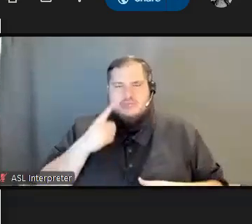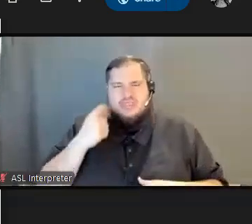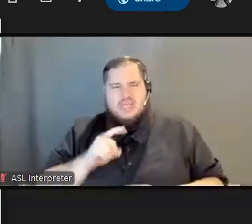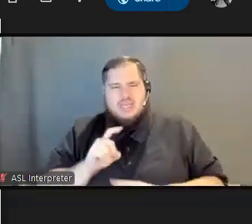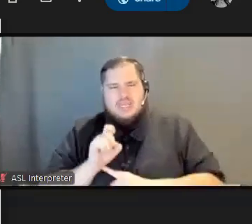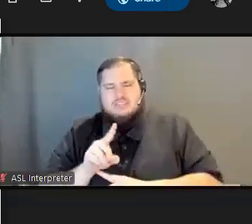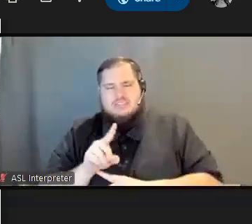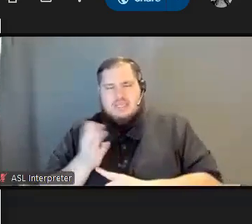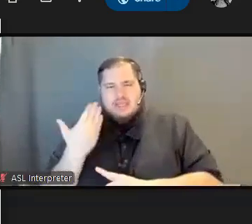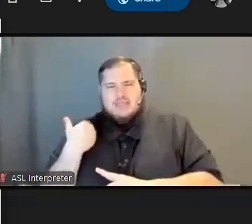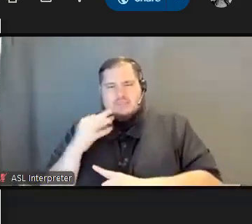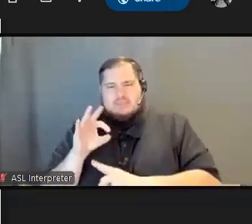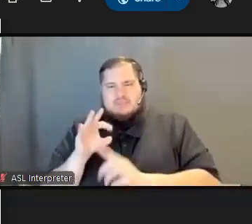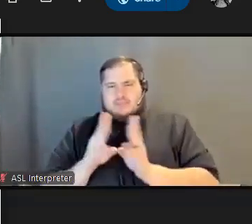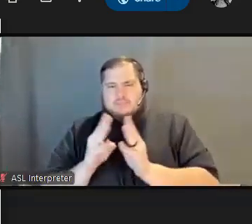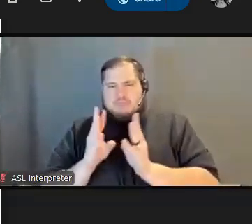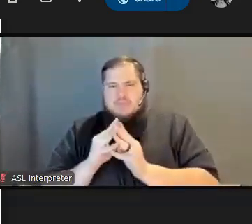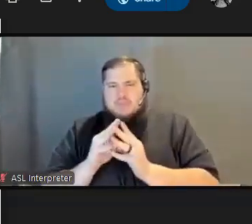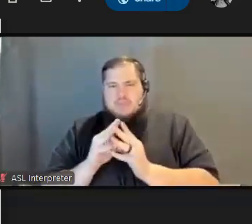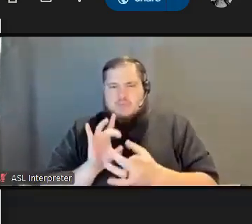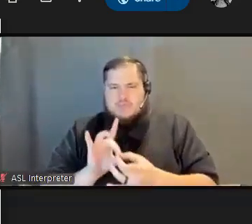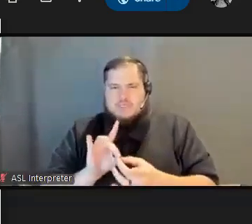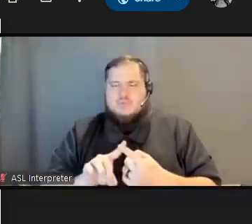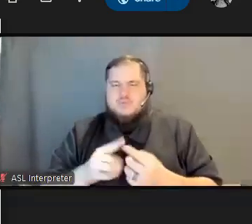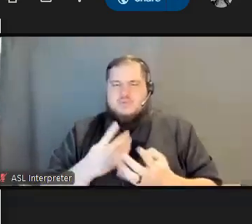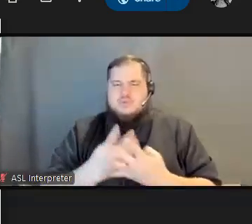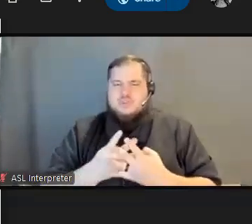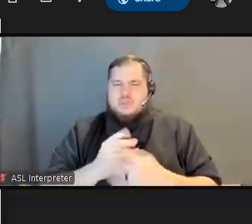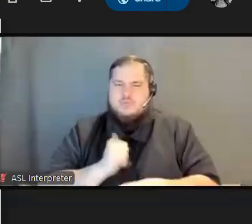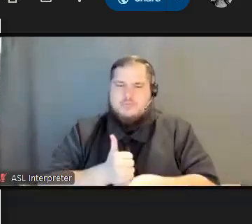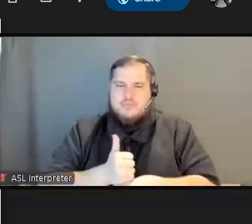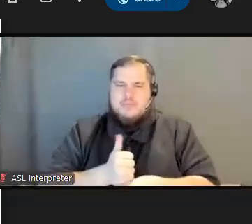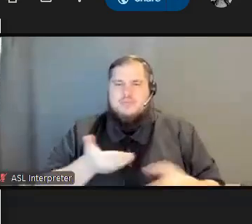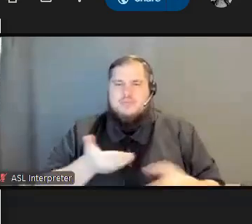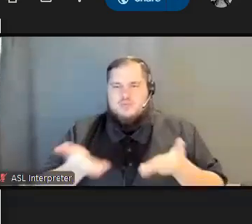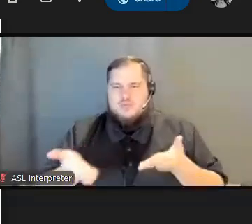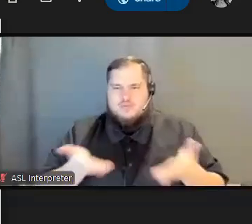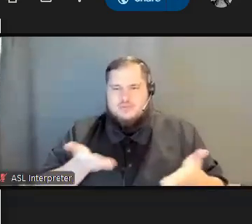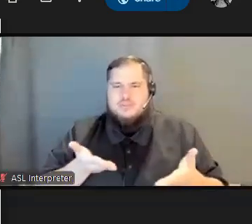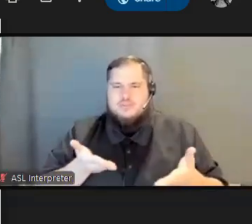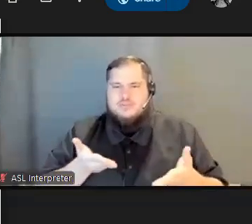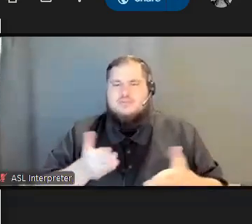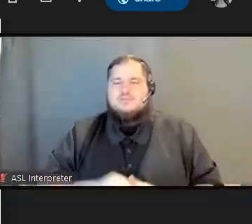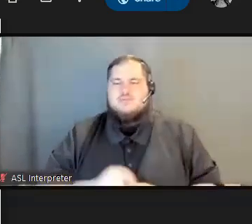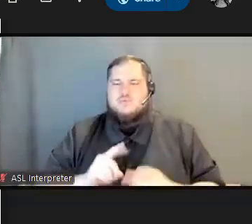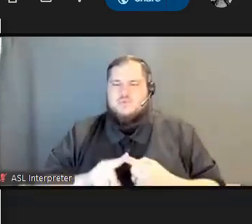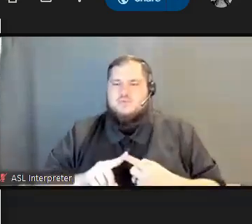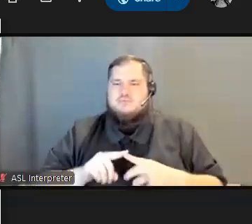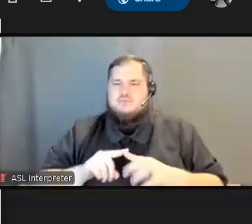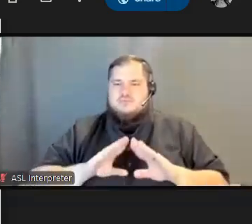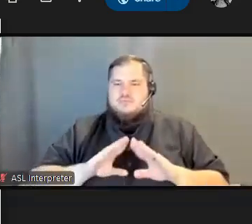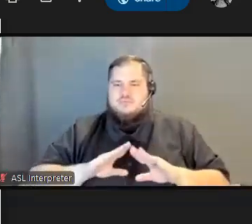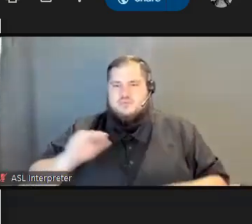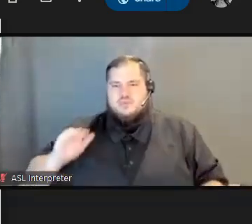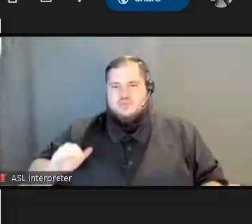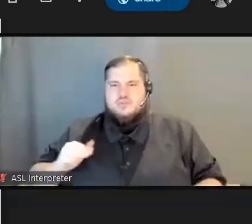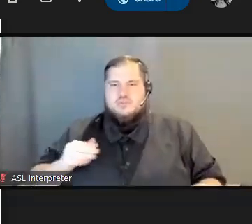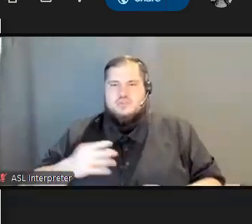last meeting about the jail-based services when it came to child, youth, and services. Right. So the difference